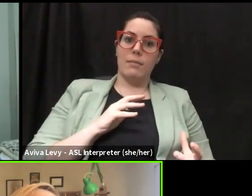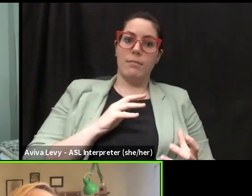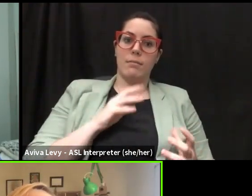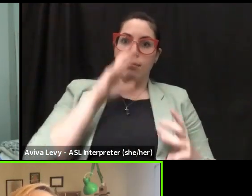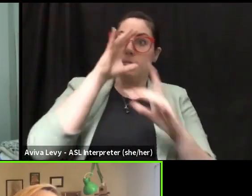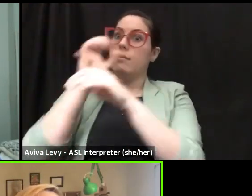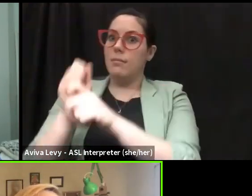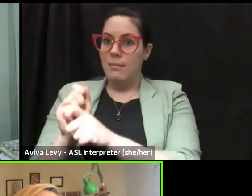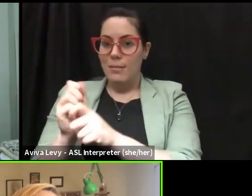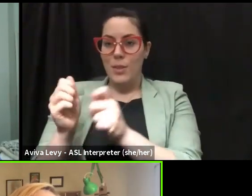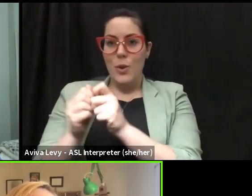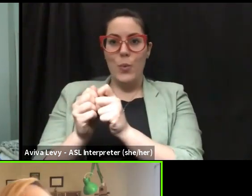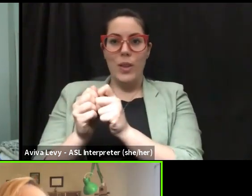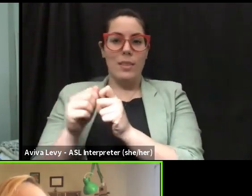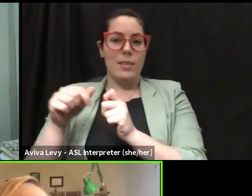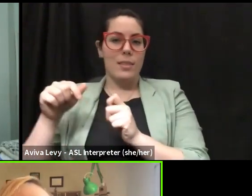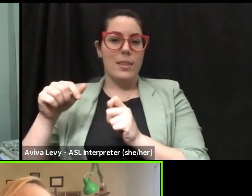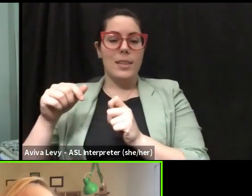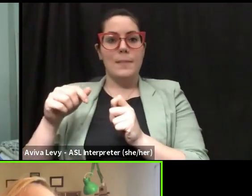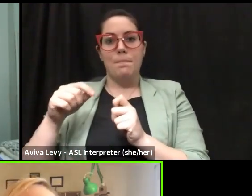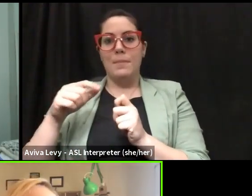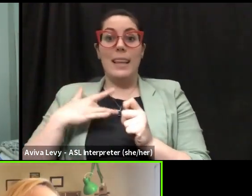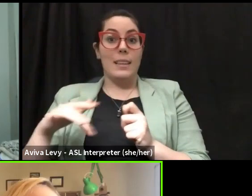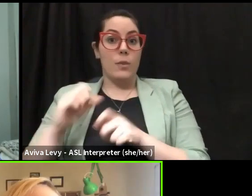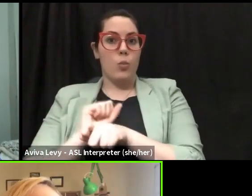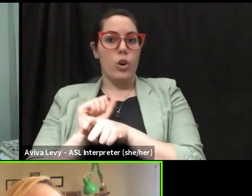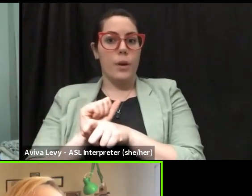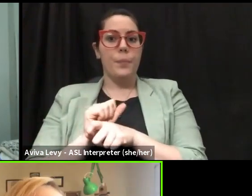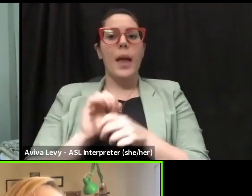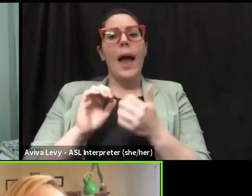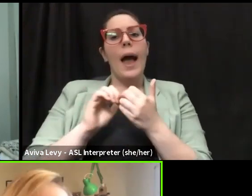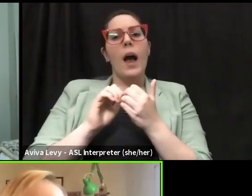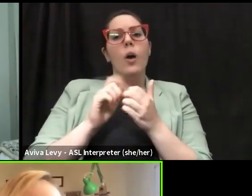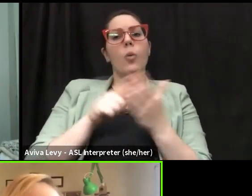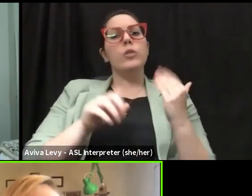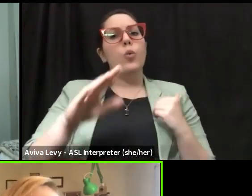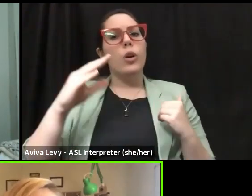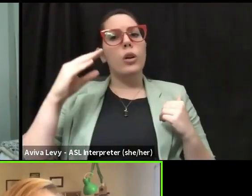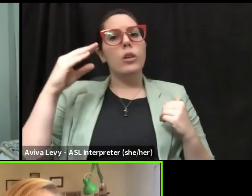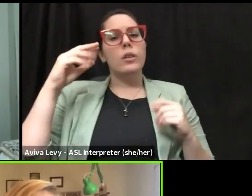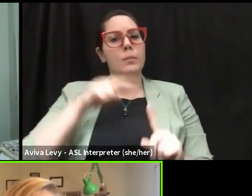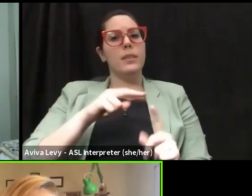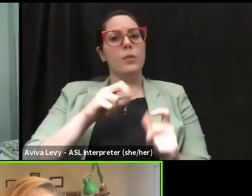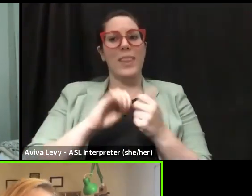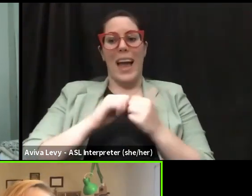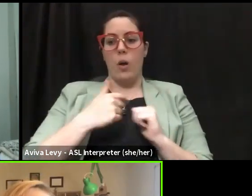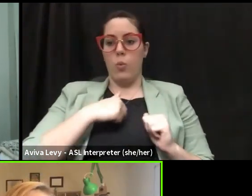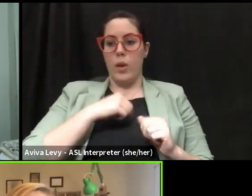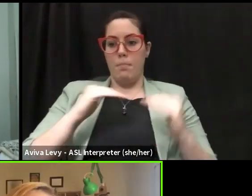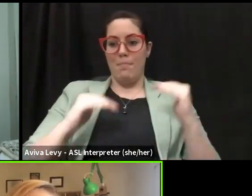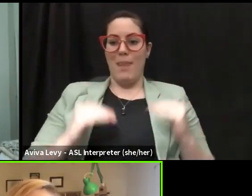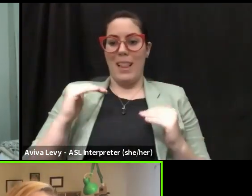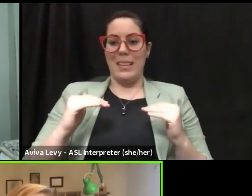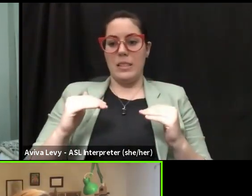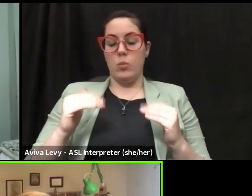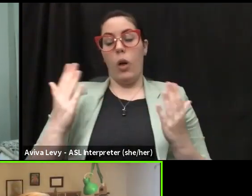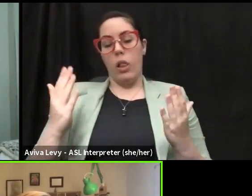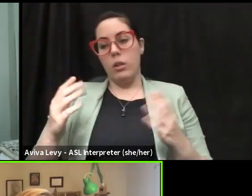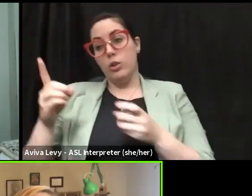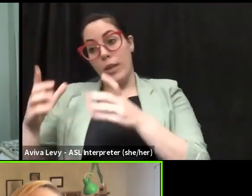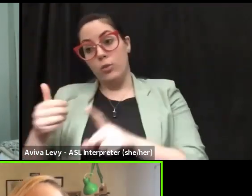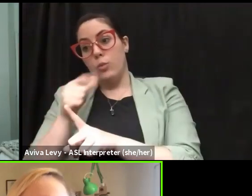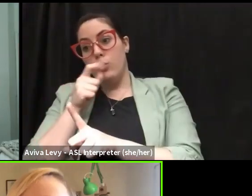how do we navigate spaces and how do we balance where artists and intimacy directors specifically aren't